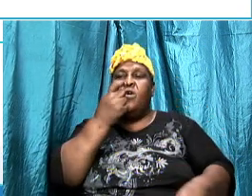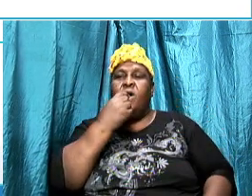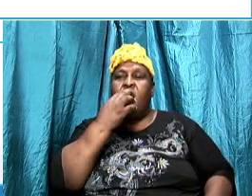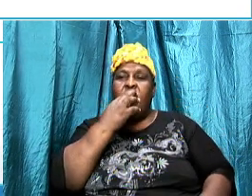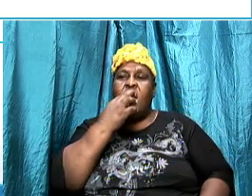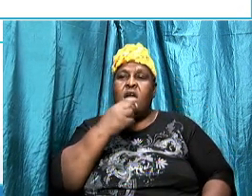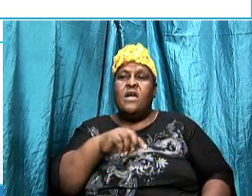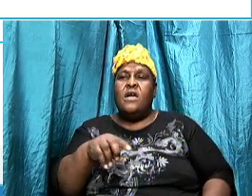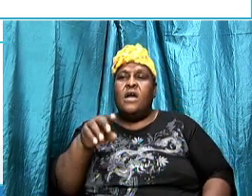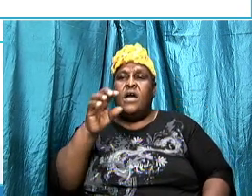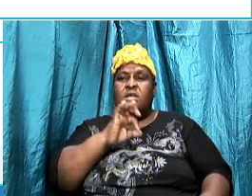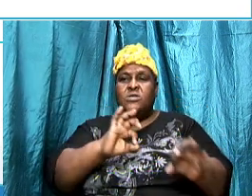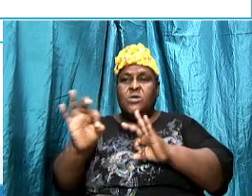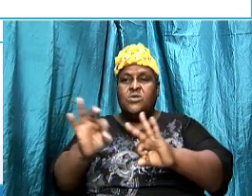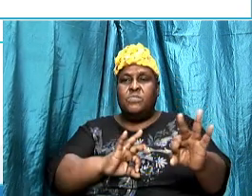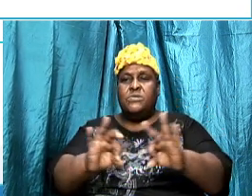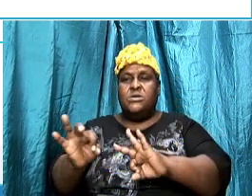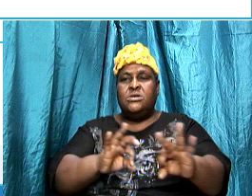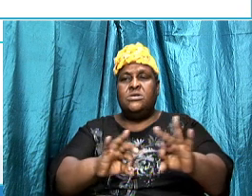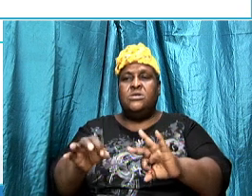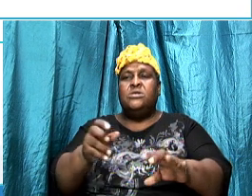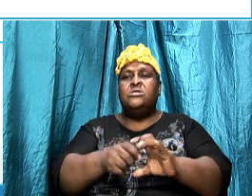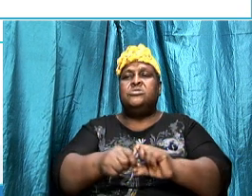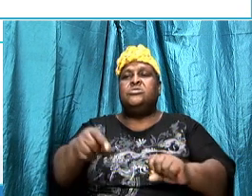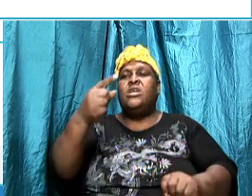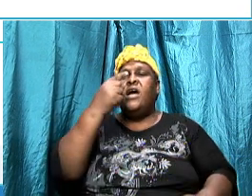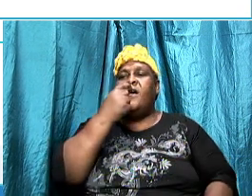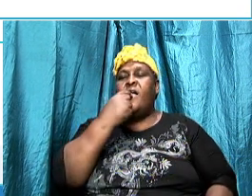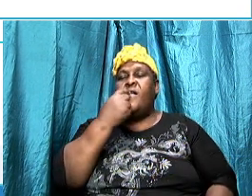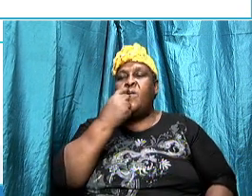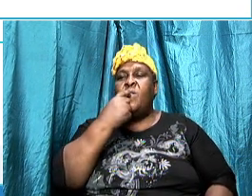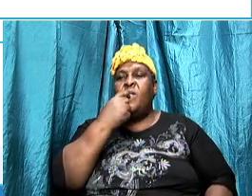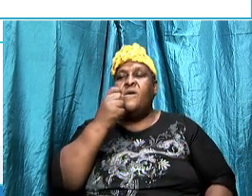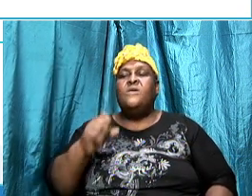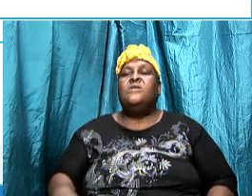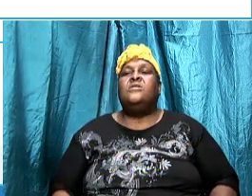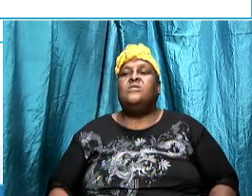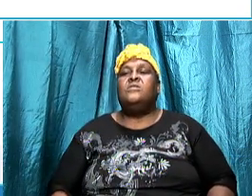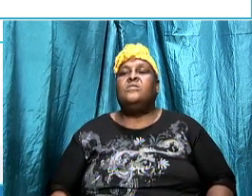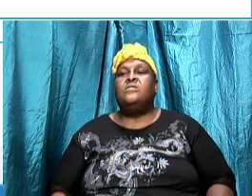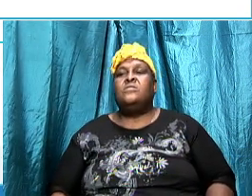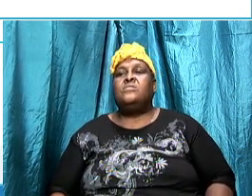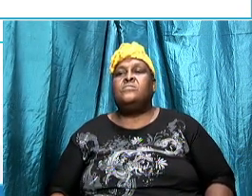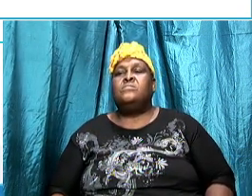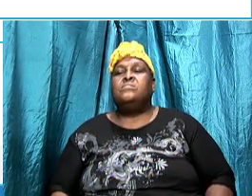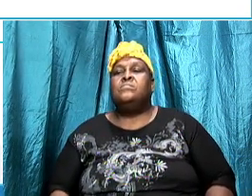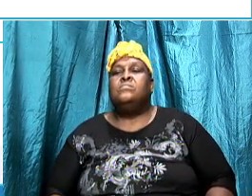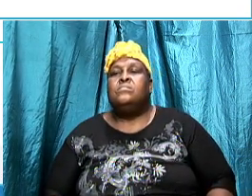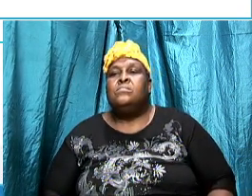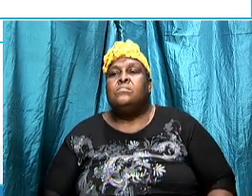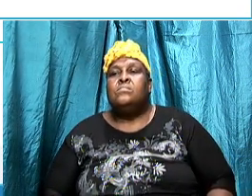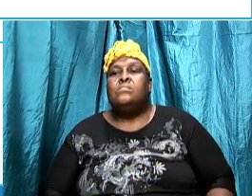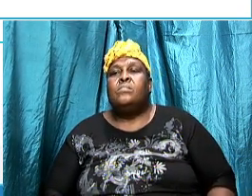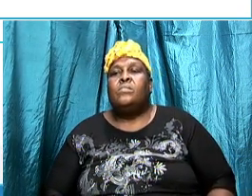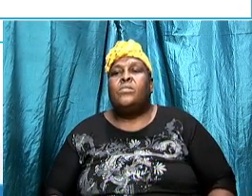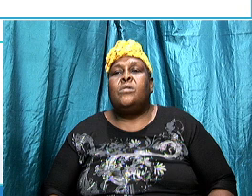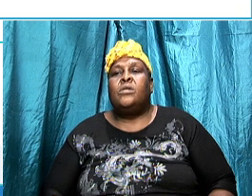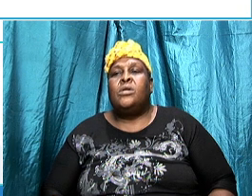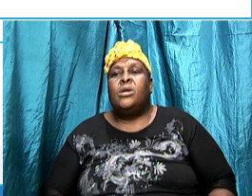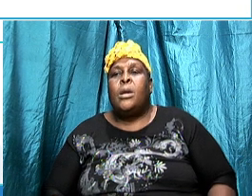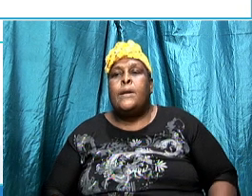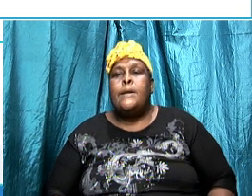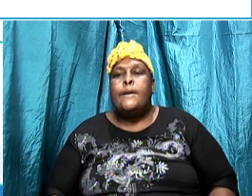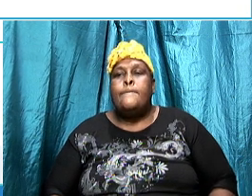gift, different kind of tongues, and interpretations of tongues. And so let us quickly move